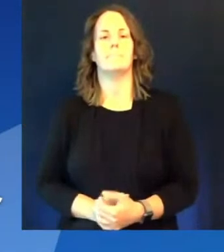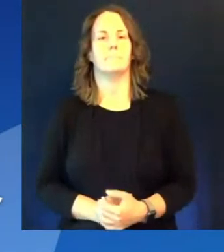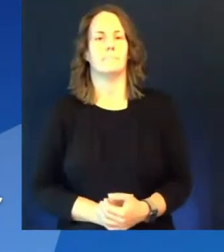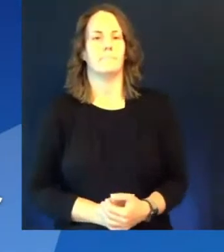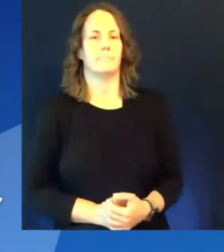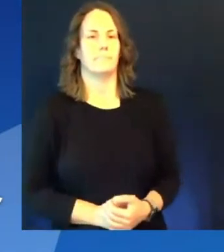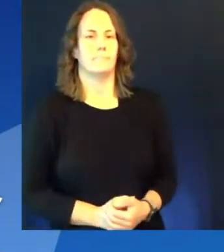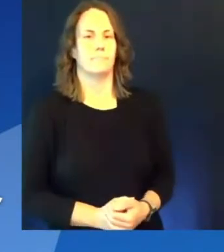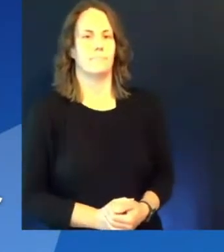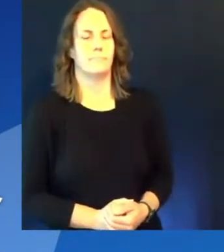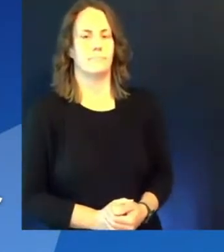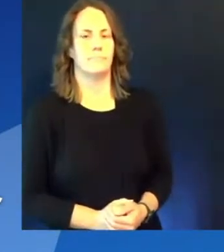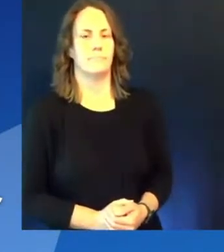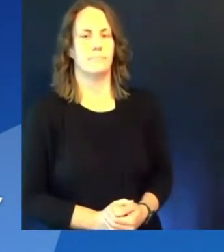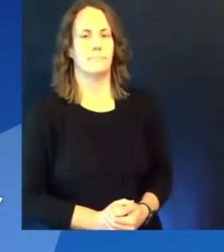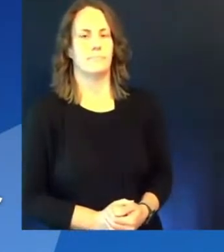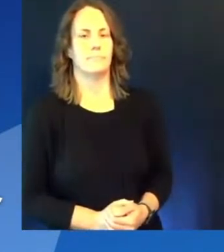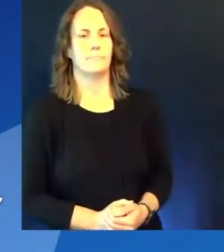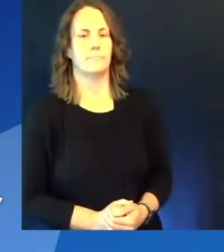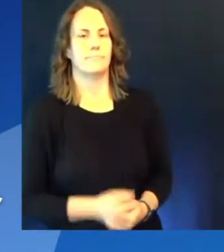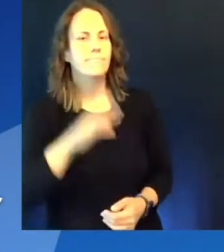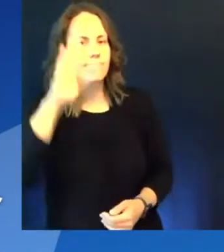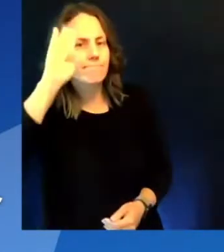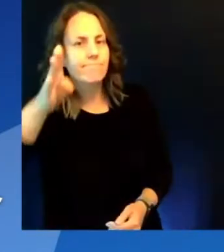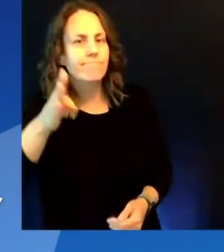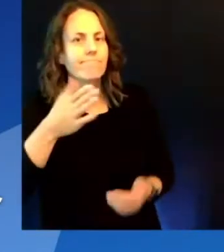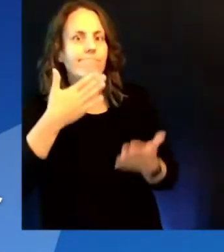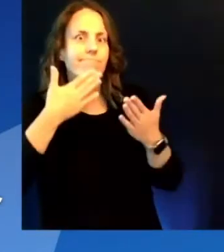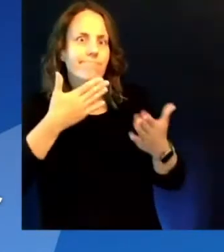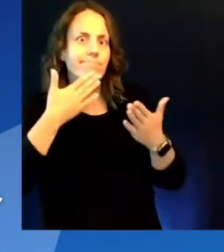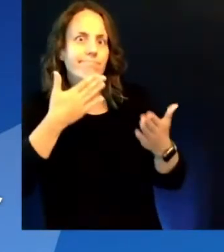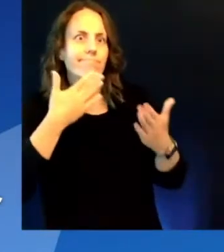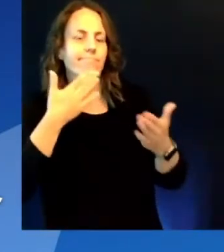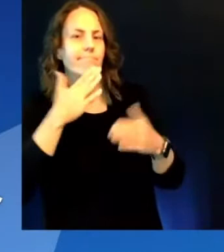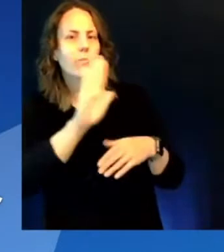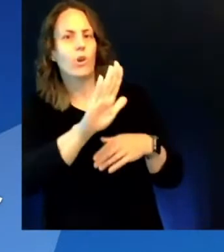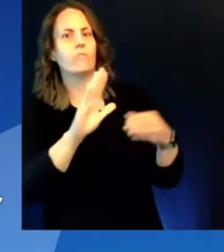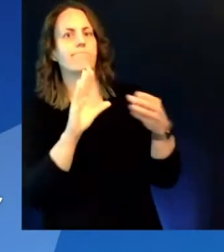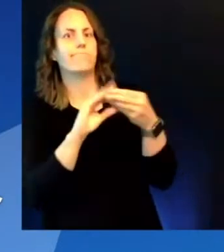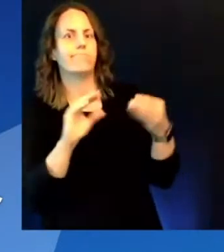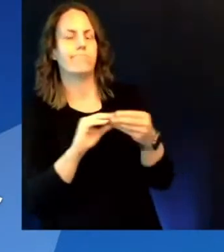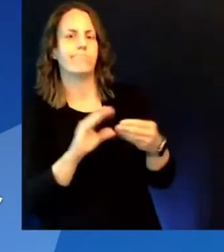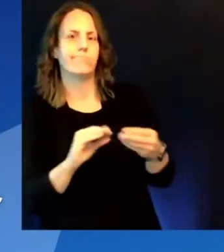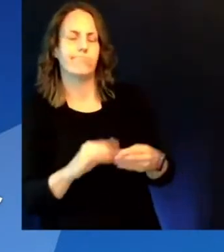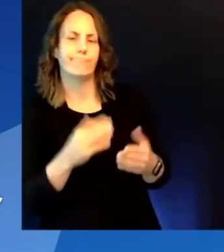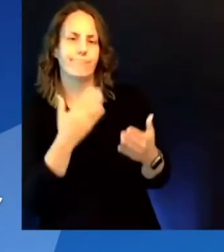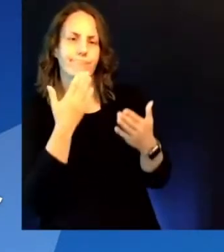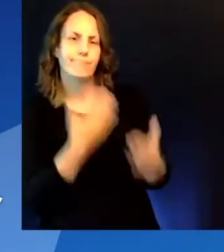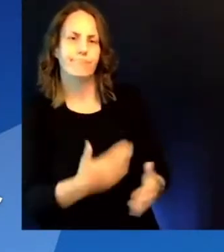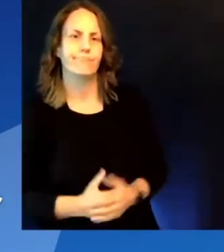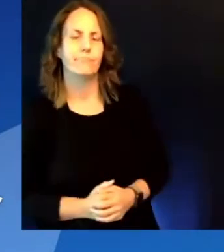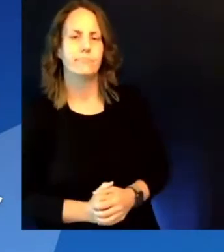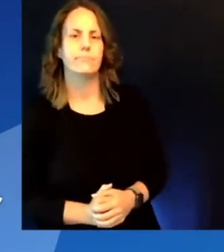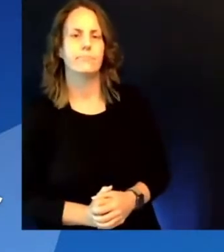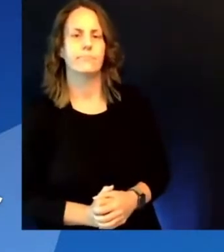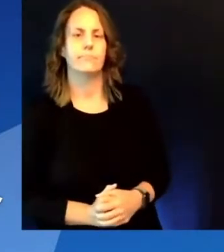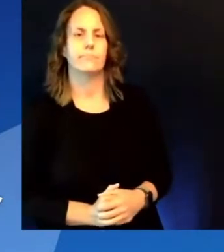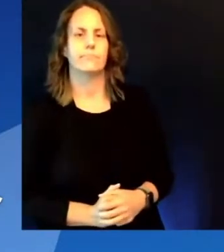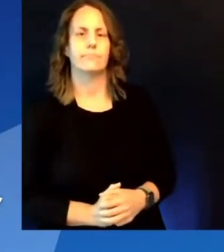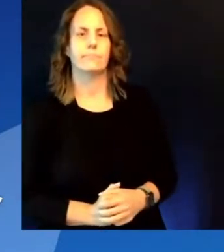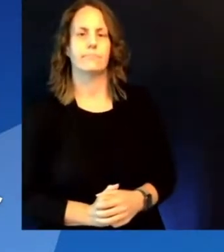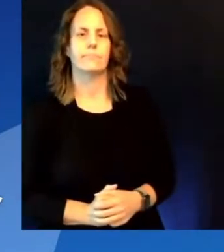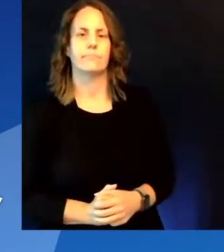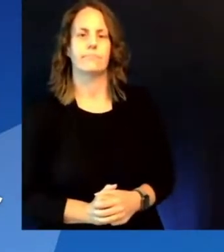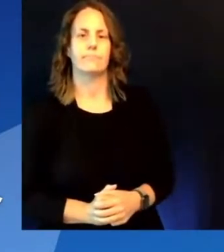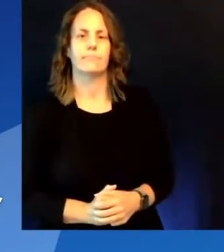Hi, thank you so much for doing this. I wanted to ask, what is what is the real purpose of providing this new data by the